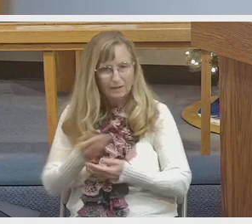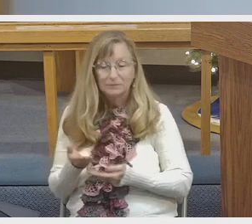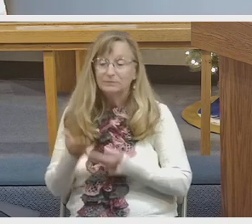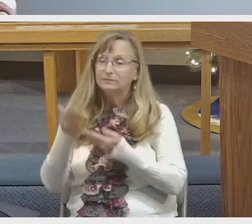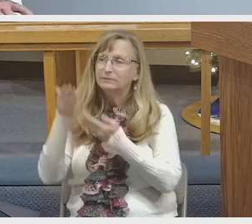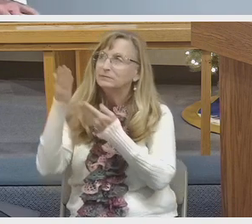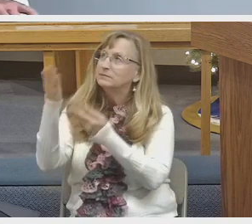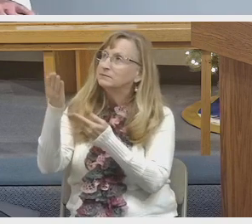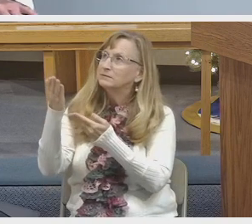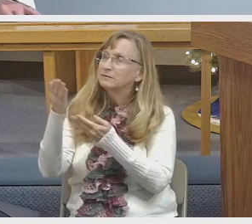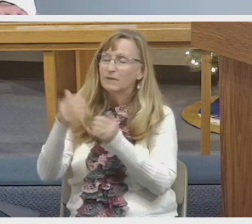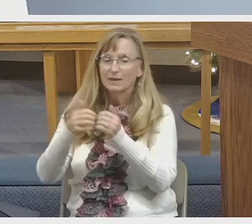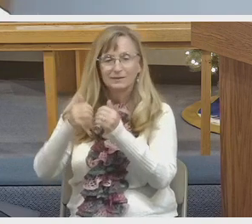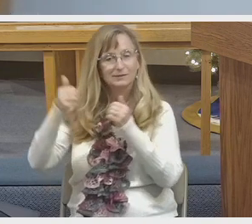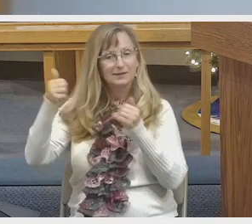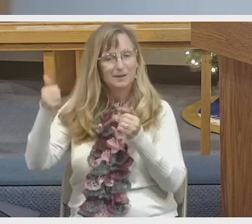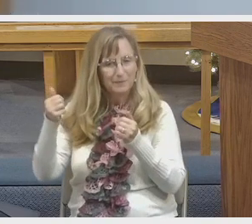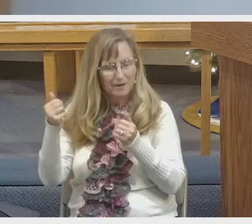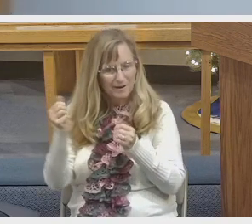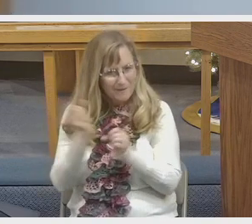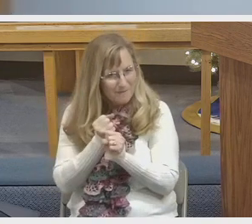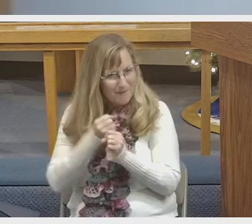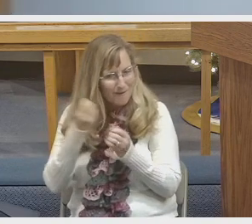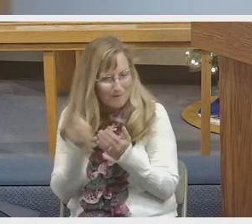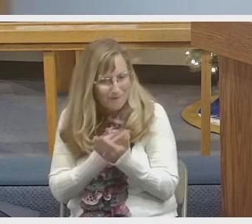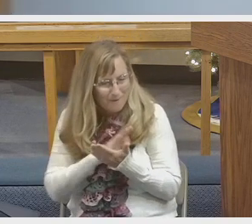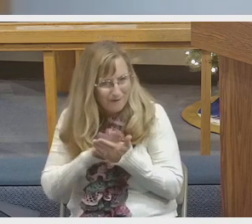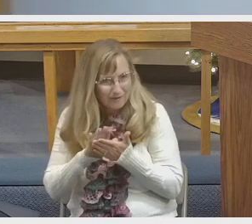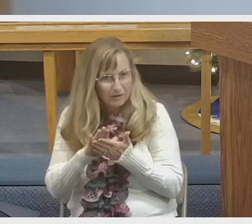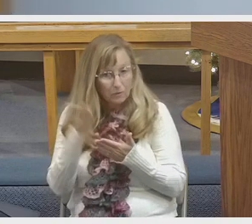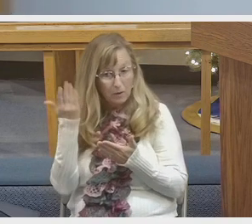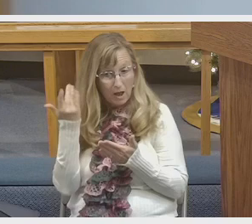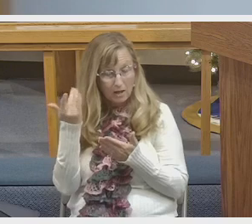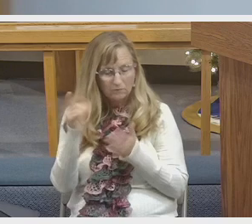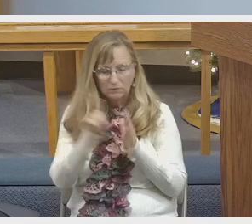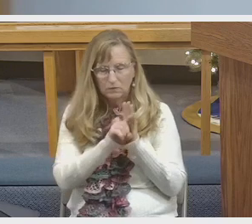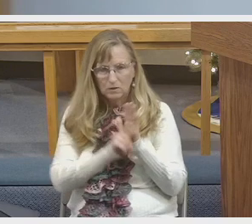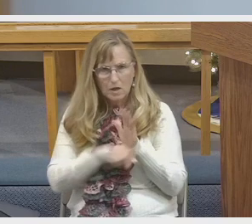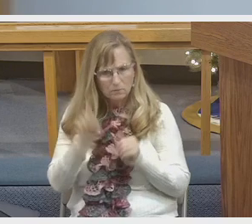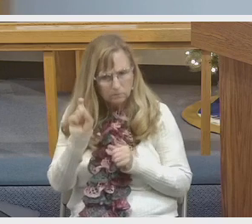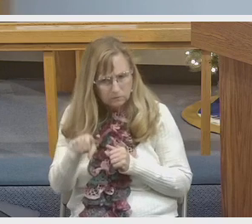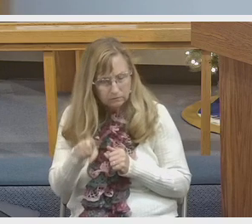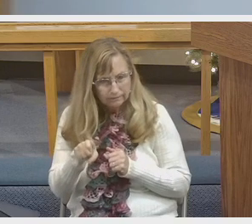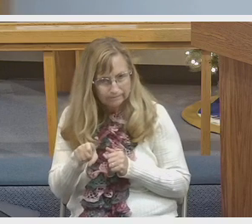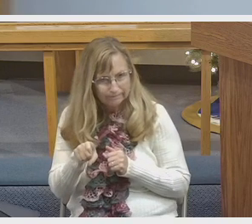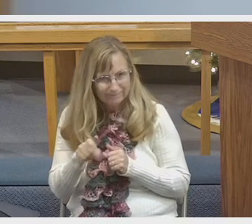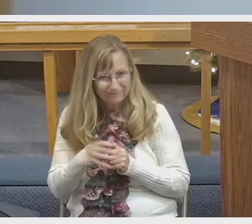consecrated, set apart, because the law required it.